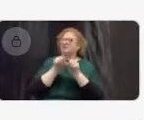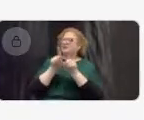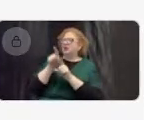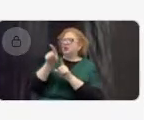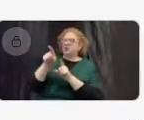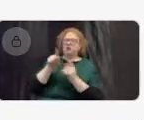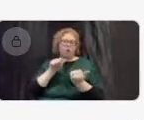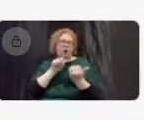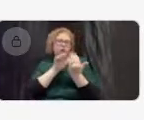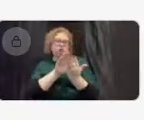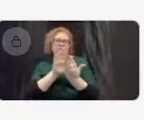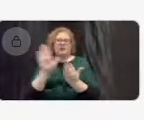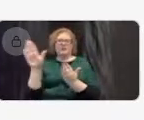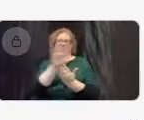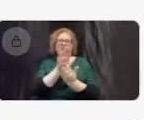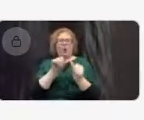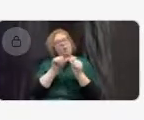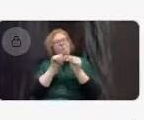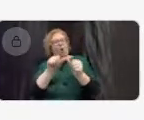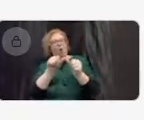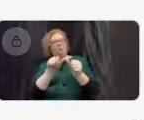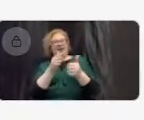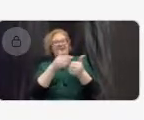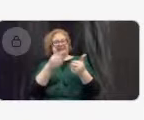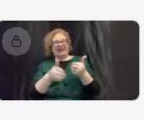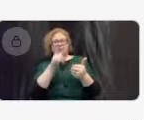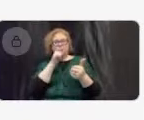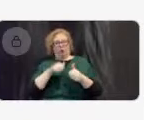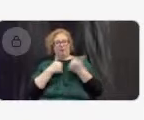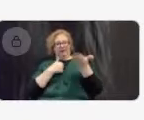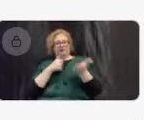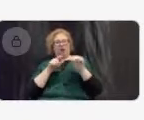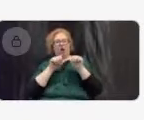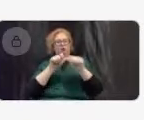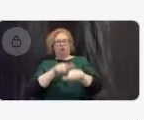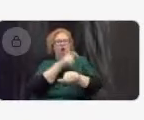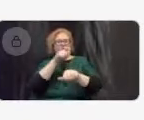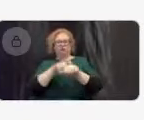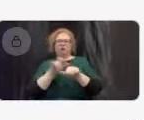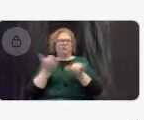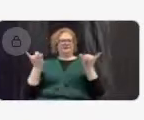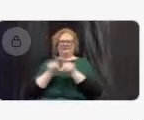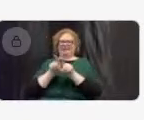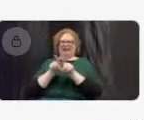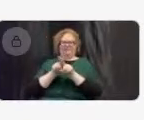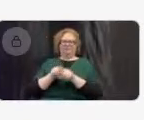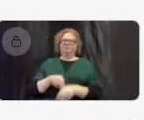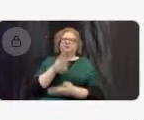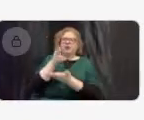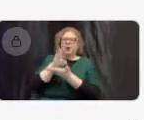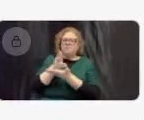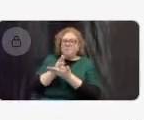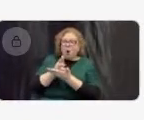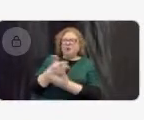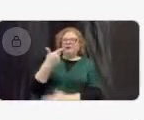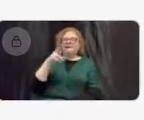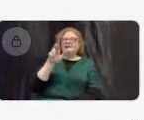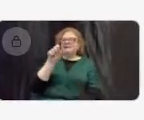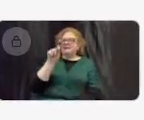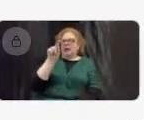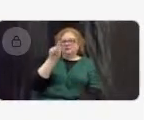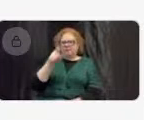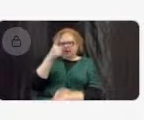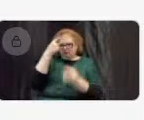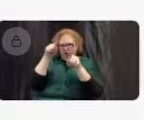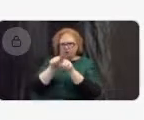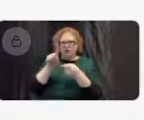renting long-term. Parking. So guests must now agree to our house neighborhood rules prior to booking. This